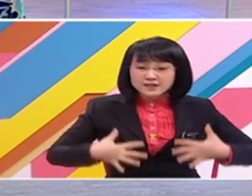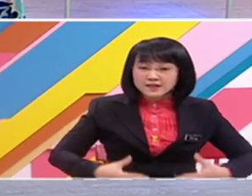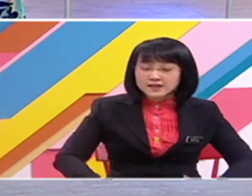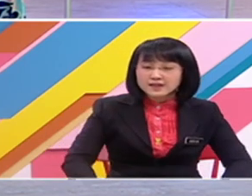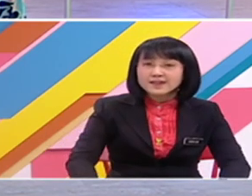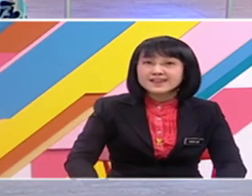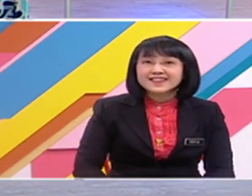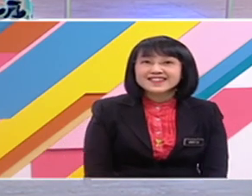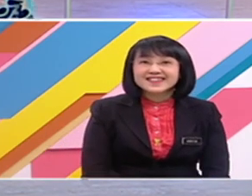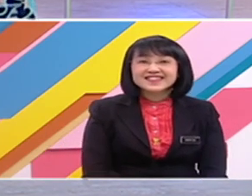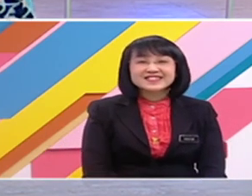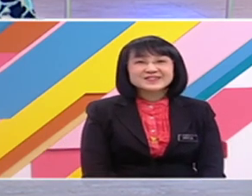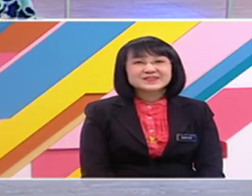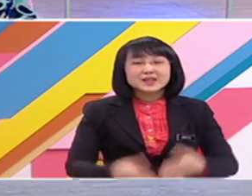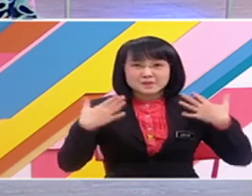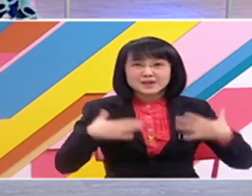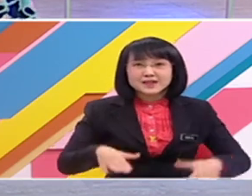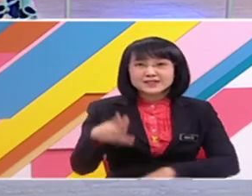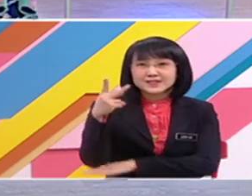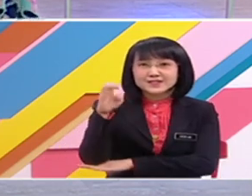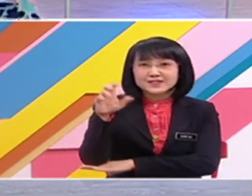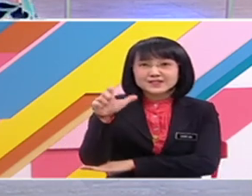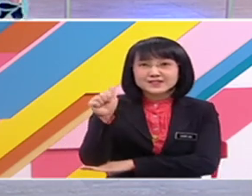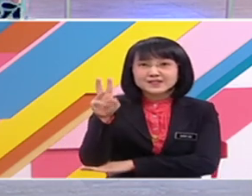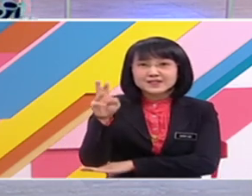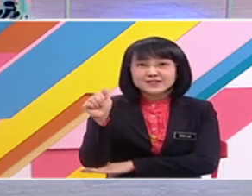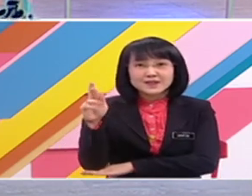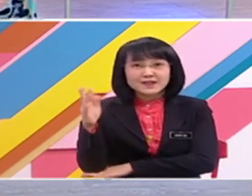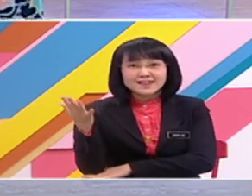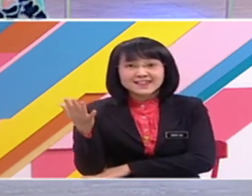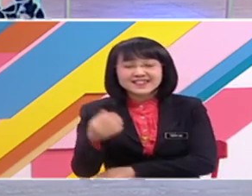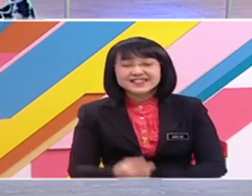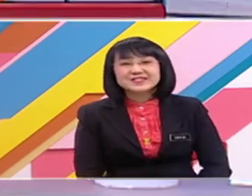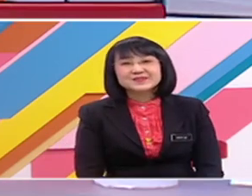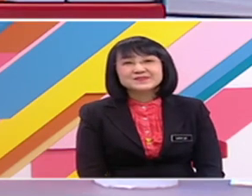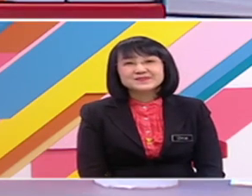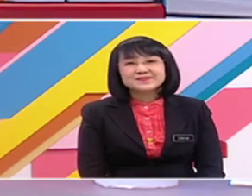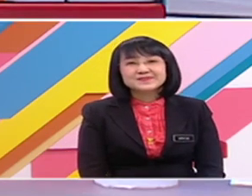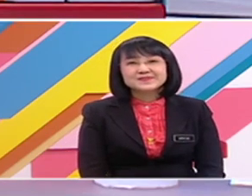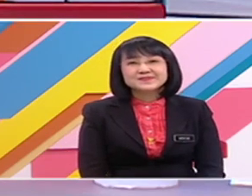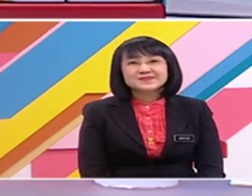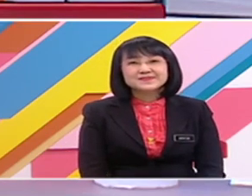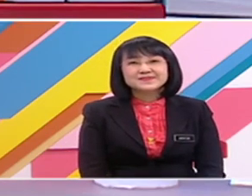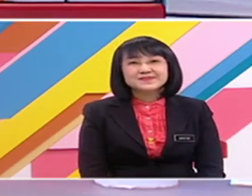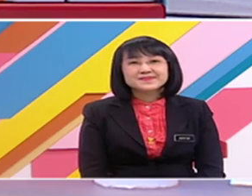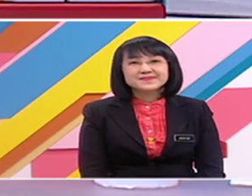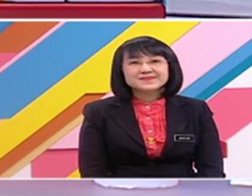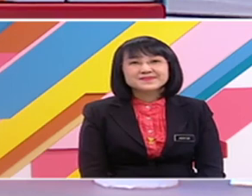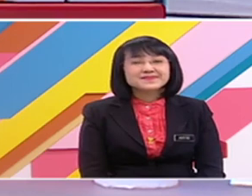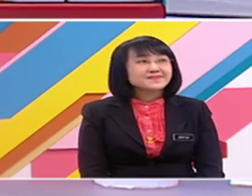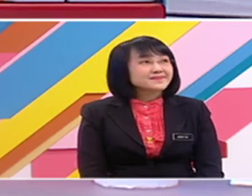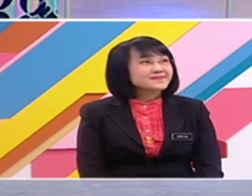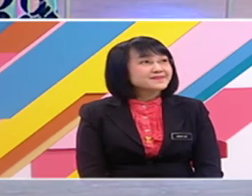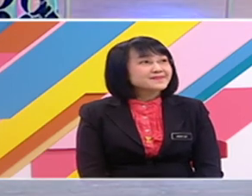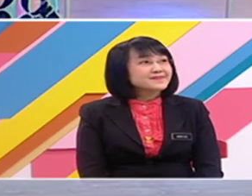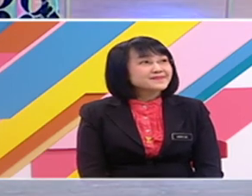it? Yes. Okay. Very nice. Okay, teacher, maybe we can move on with Dane. Okay, Dane, the